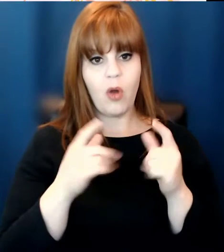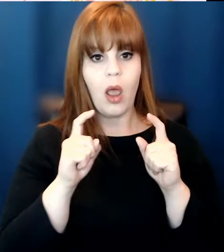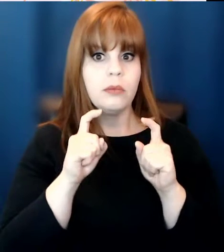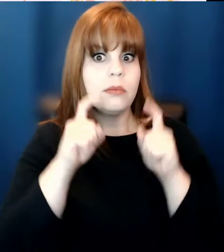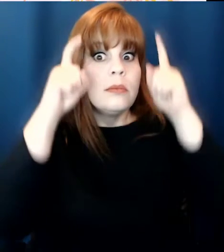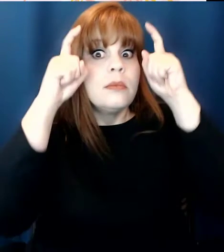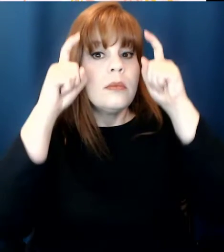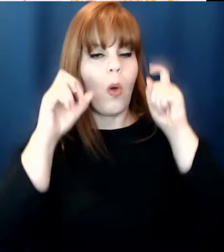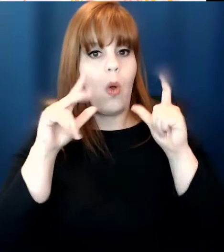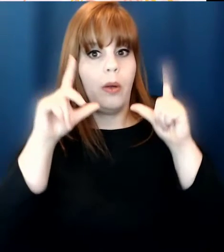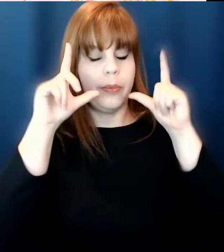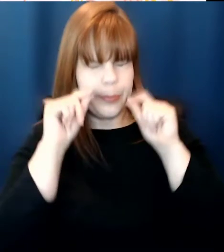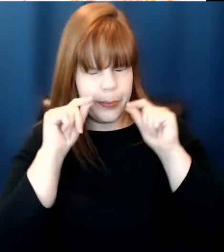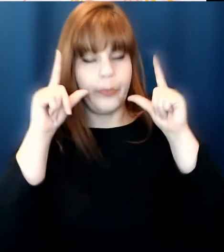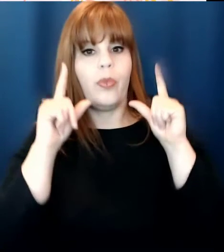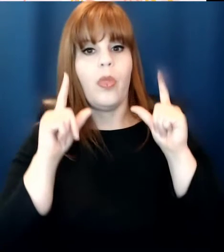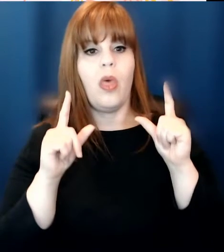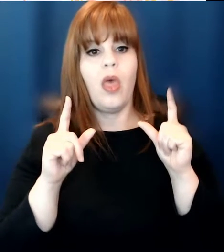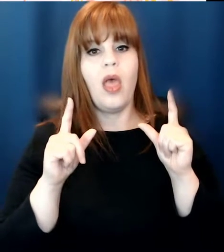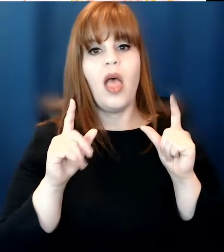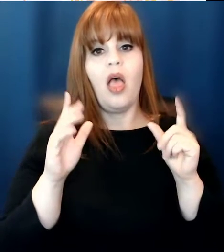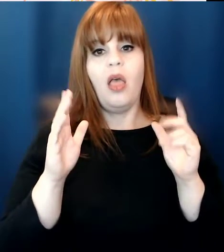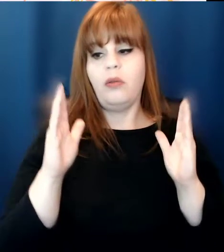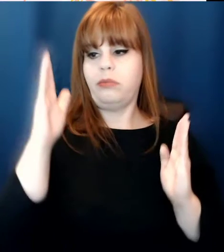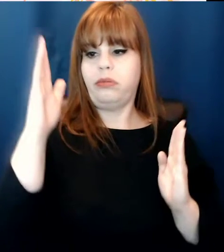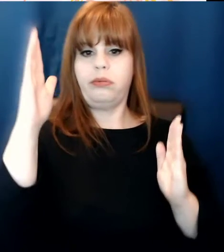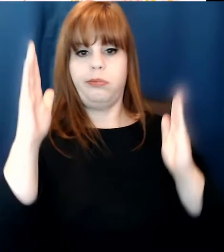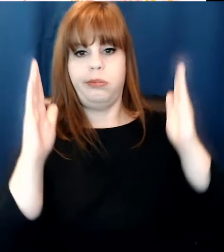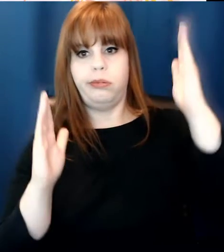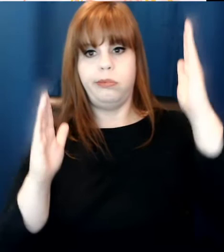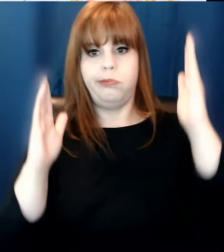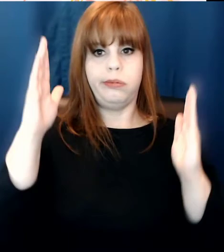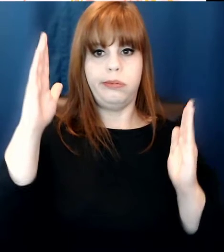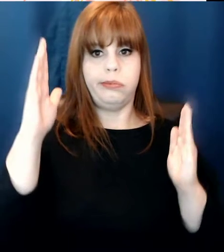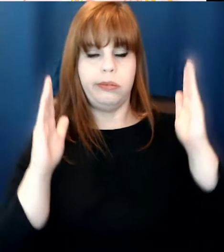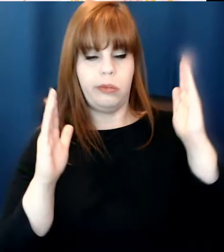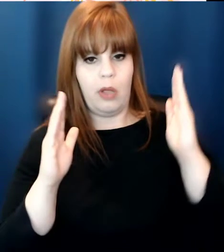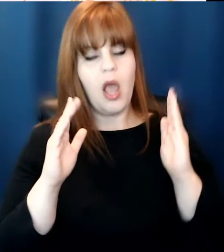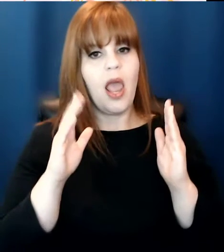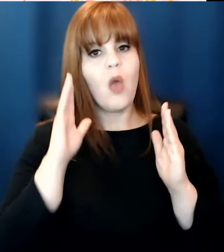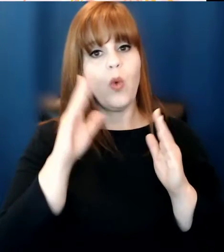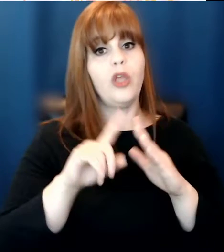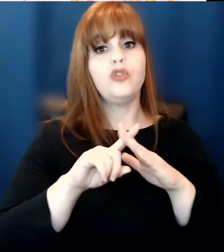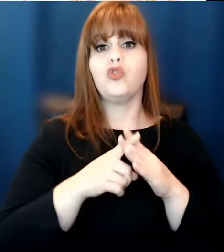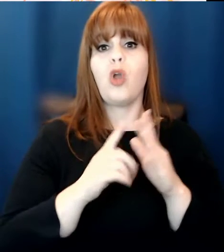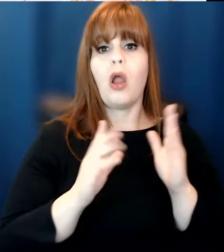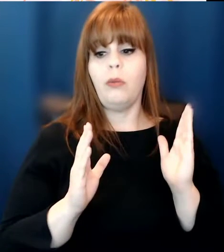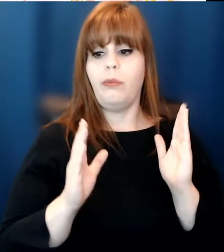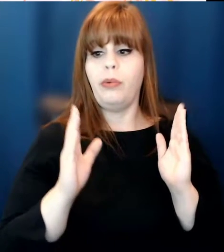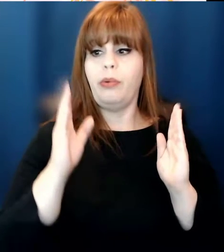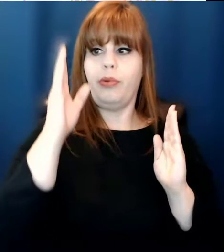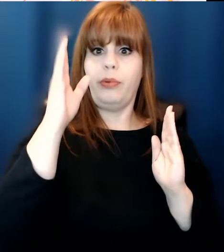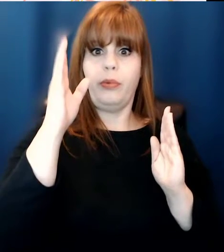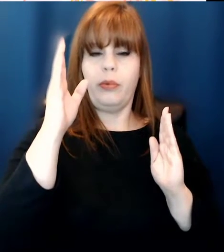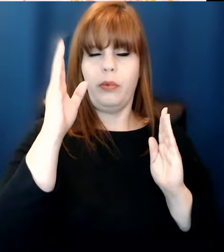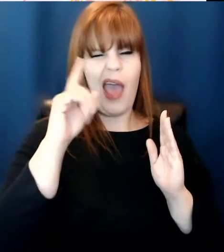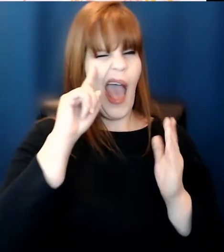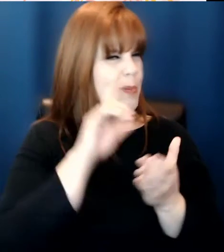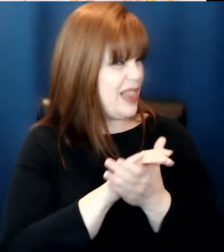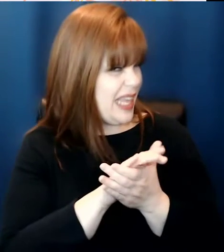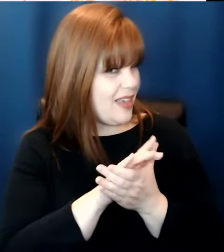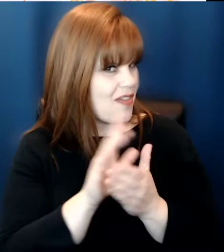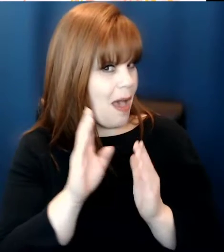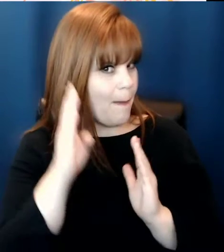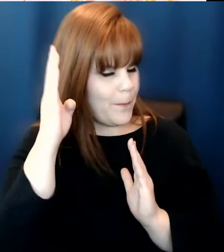eyebrows or blink my eyes, the paddle will change direction. So it'll start moving upwards, I believe upwards,